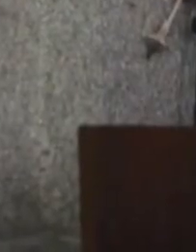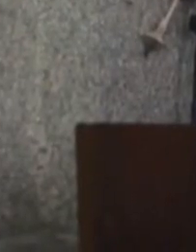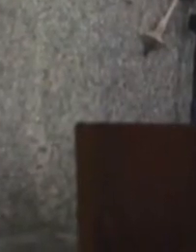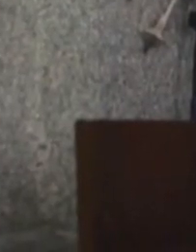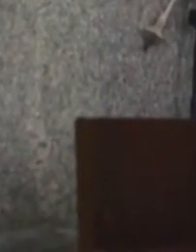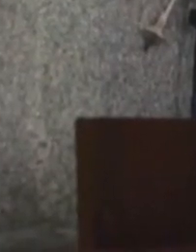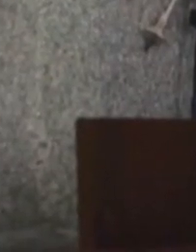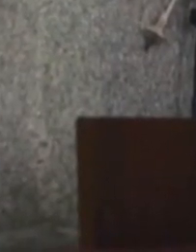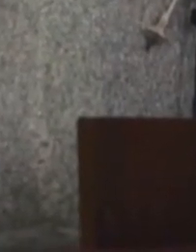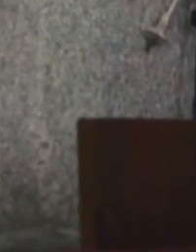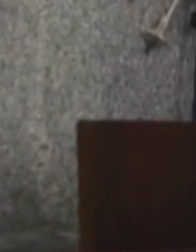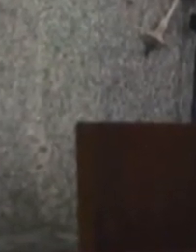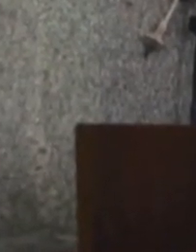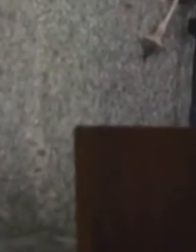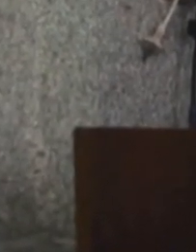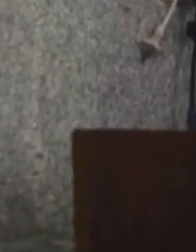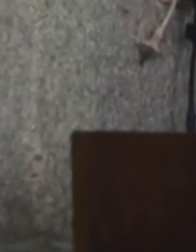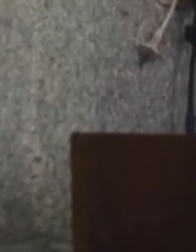foreign